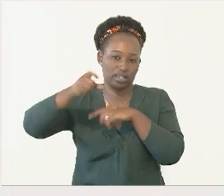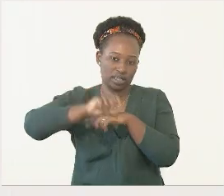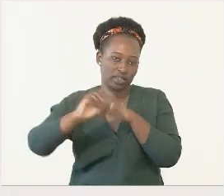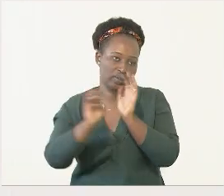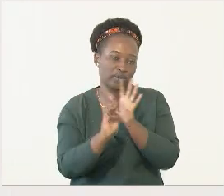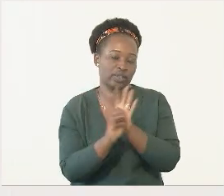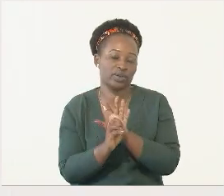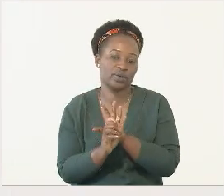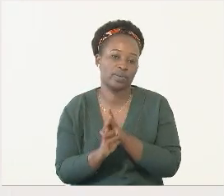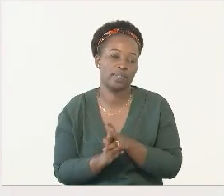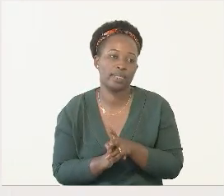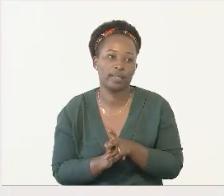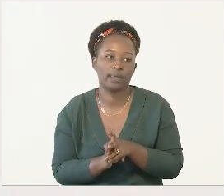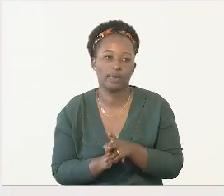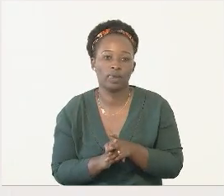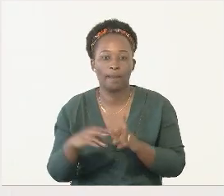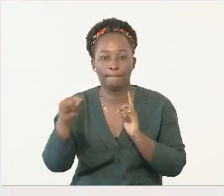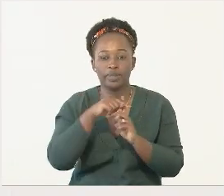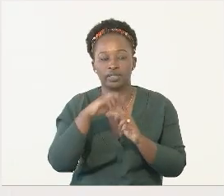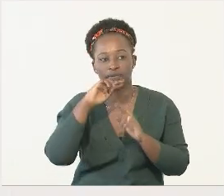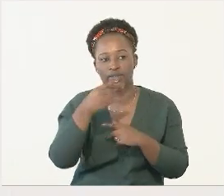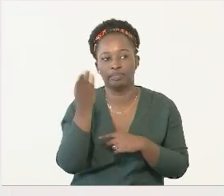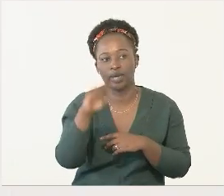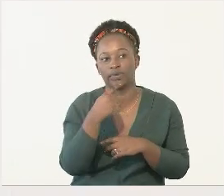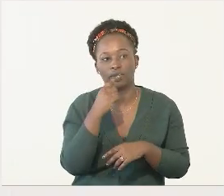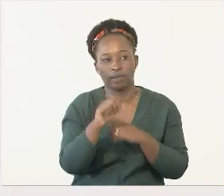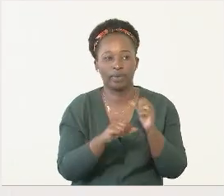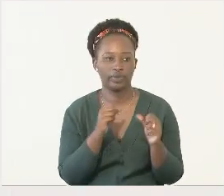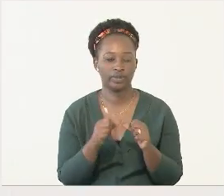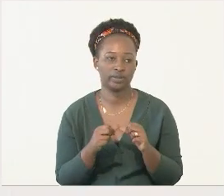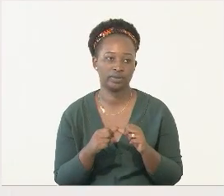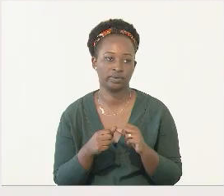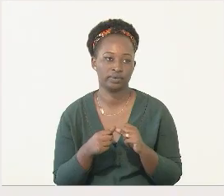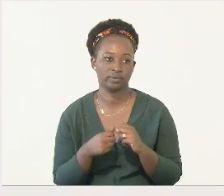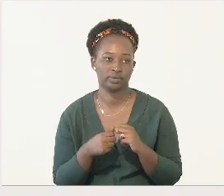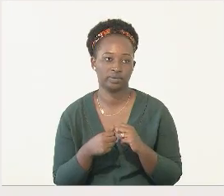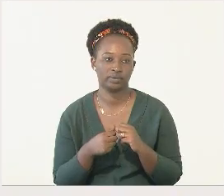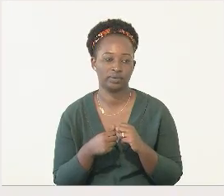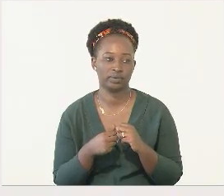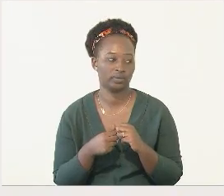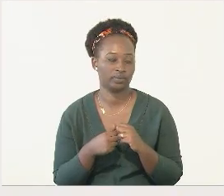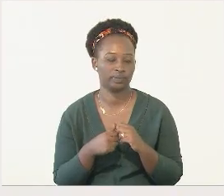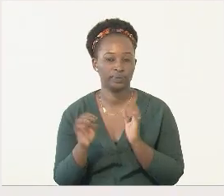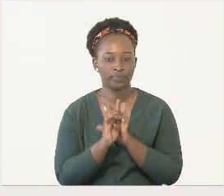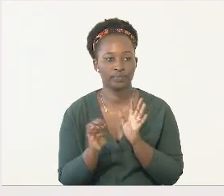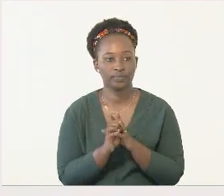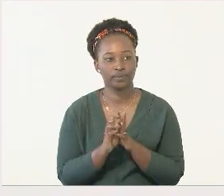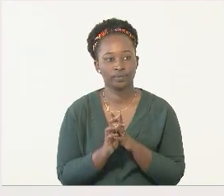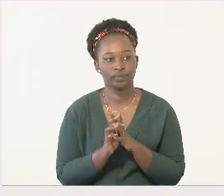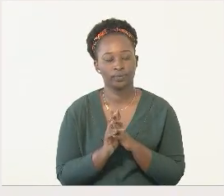have examples of positive feedback. We can talk about, take an example like